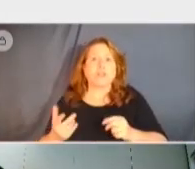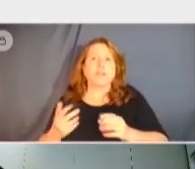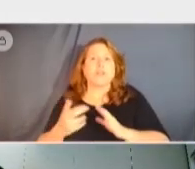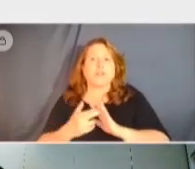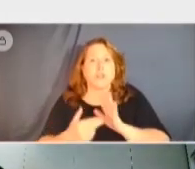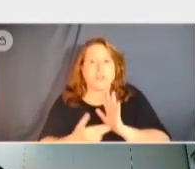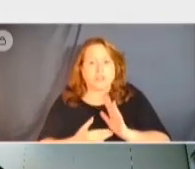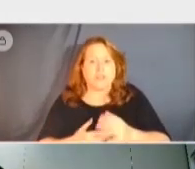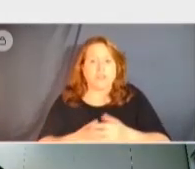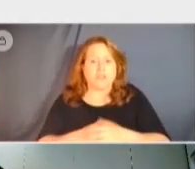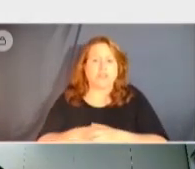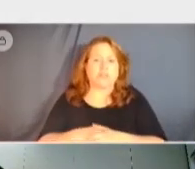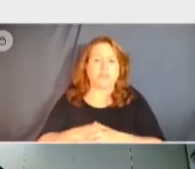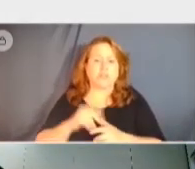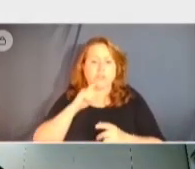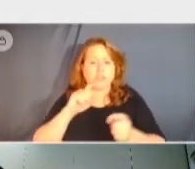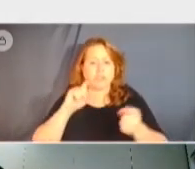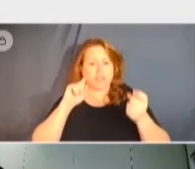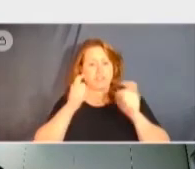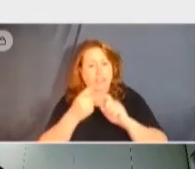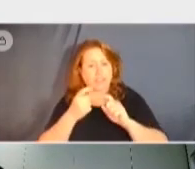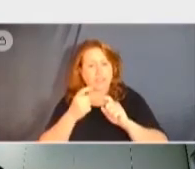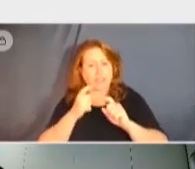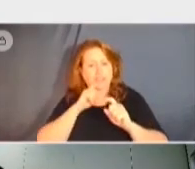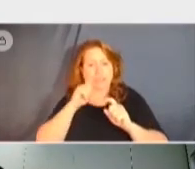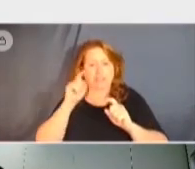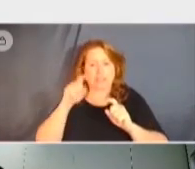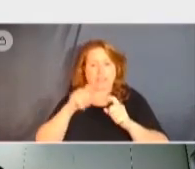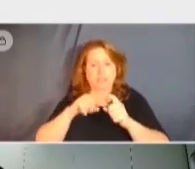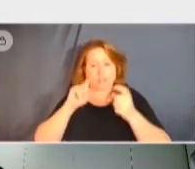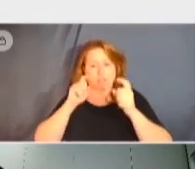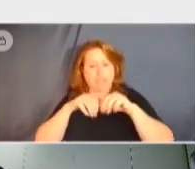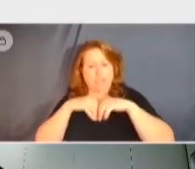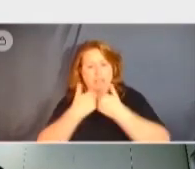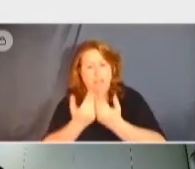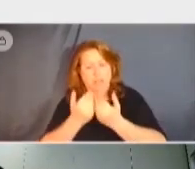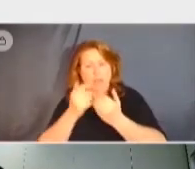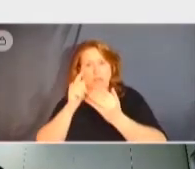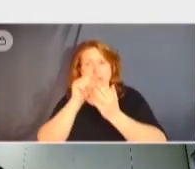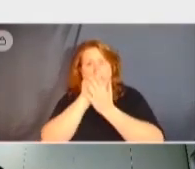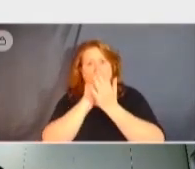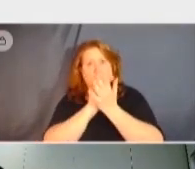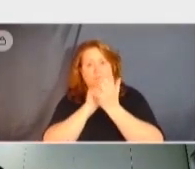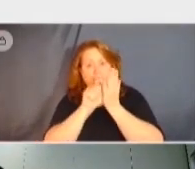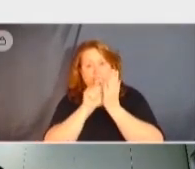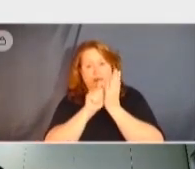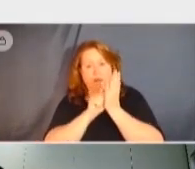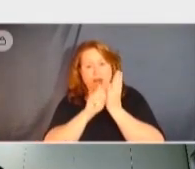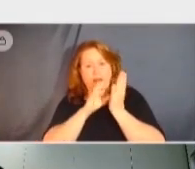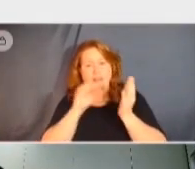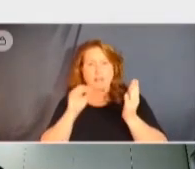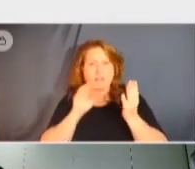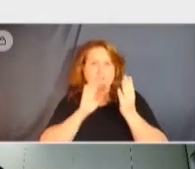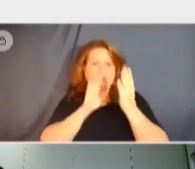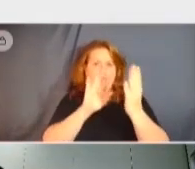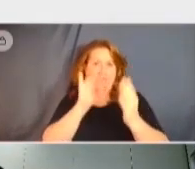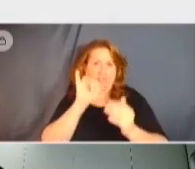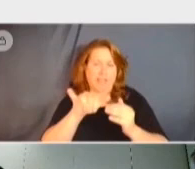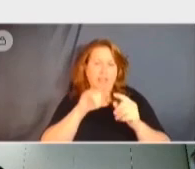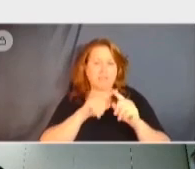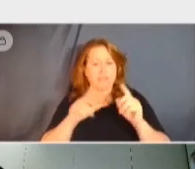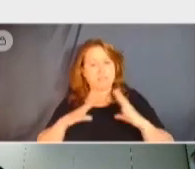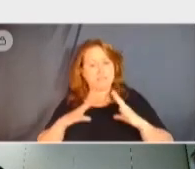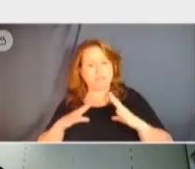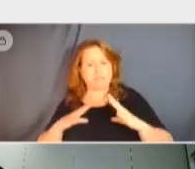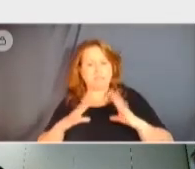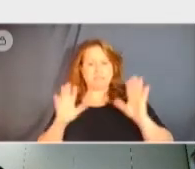So I'm okay with that. I just wanted to raise it because it was in our minutes that something would come back to us, and I just thought it was something we should